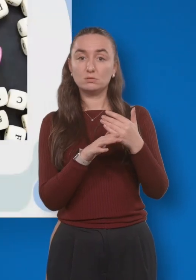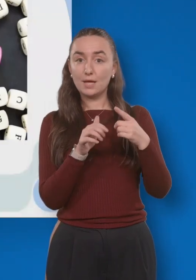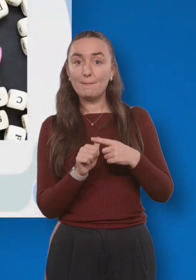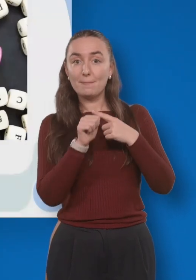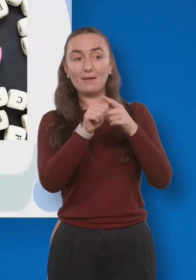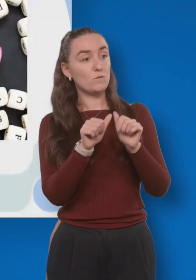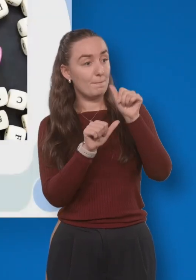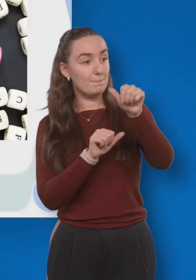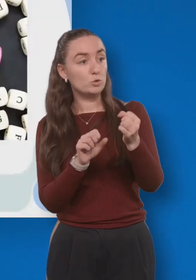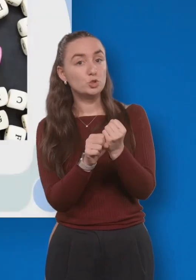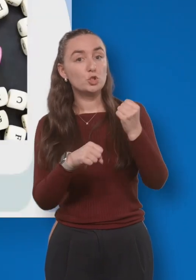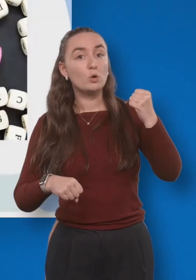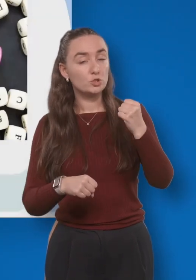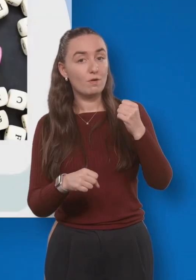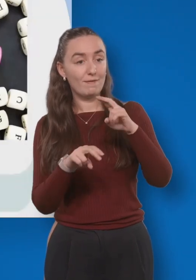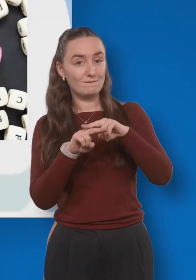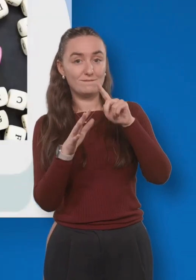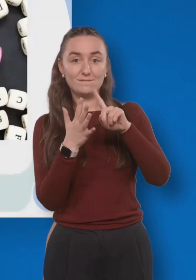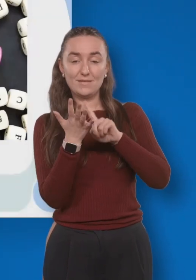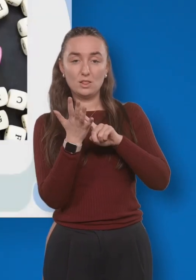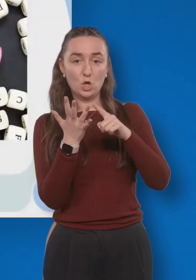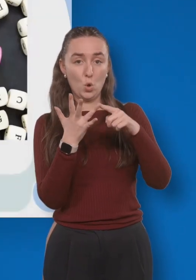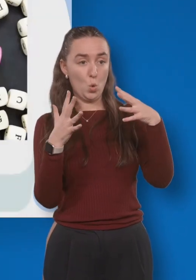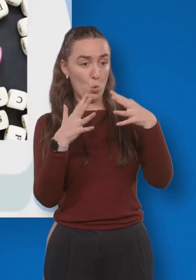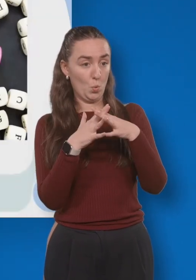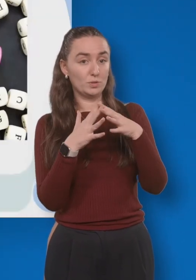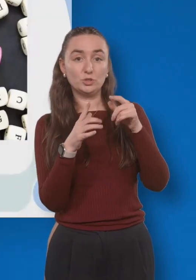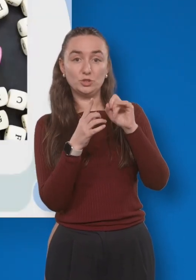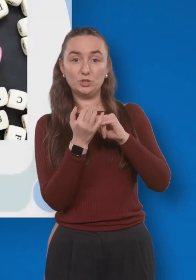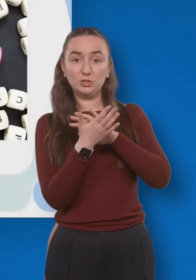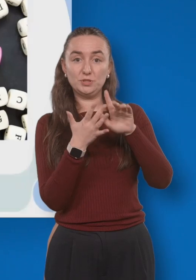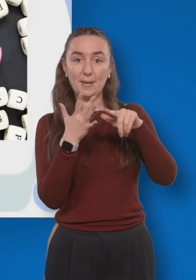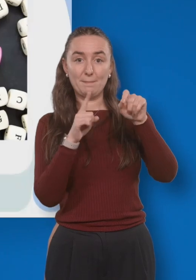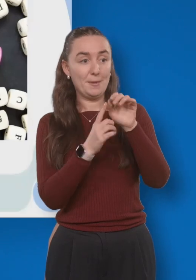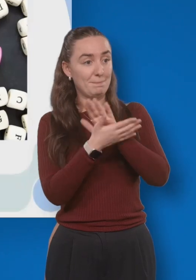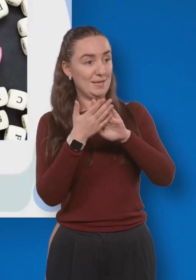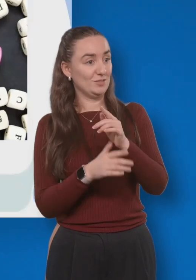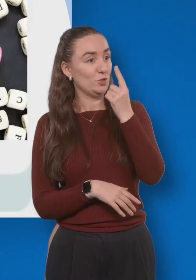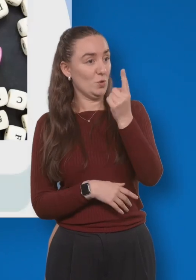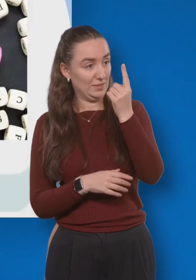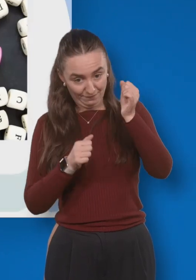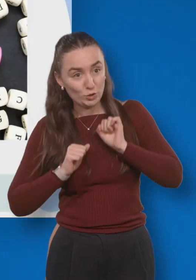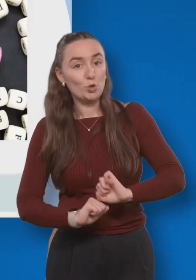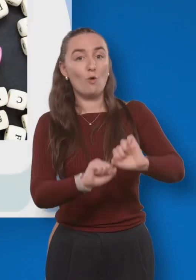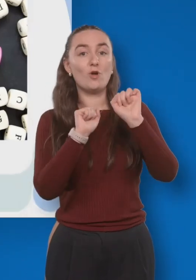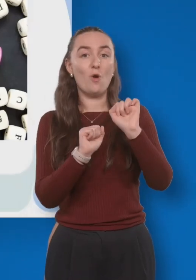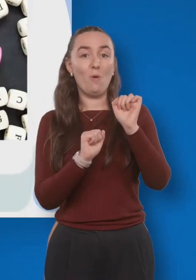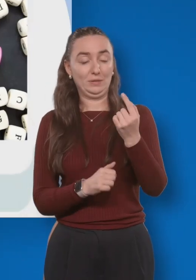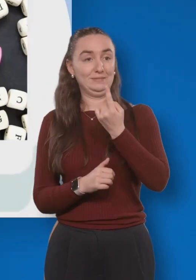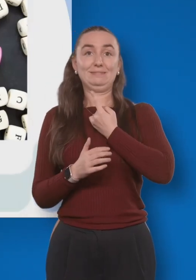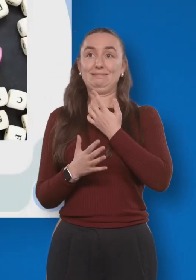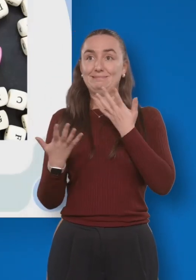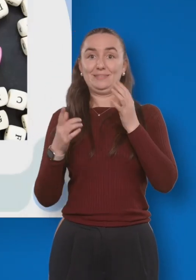postdoctoral fellowship, you're effectively your own PI. So you're still having to think